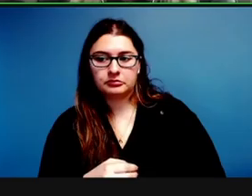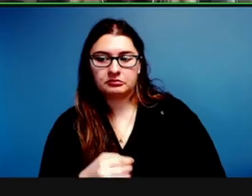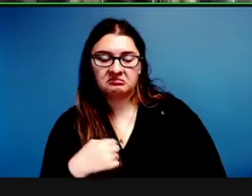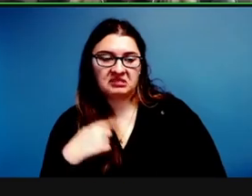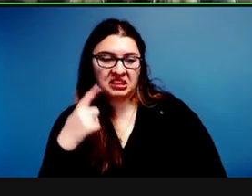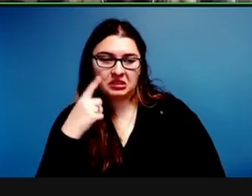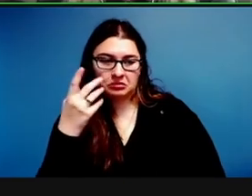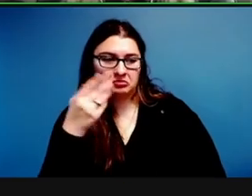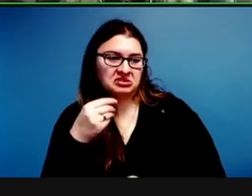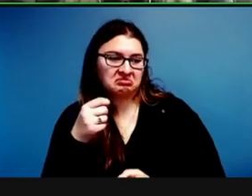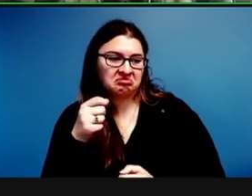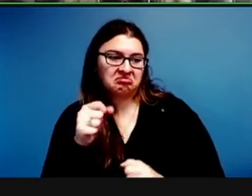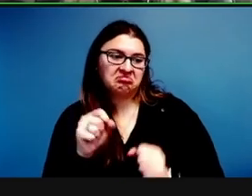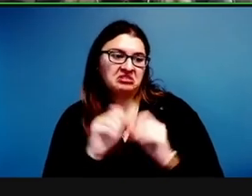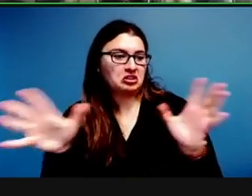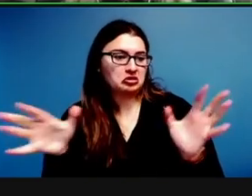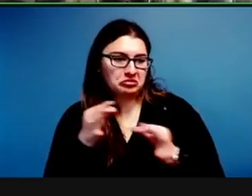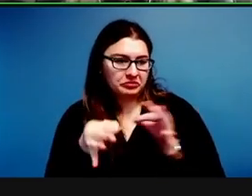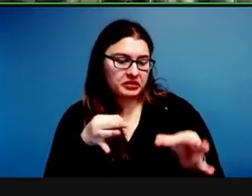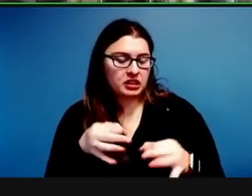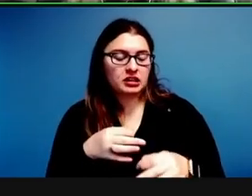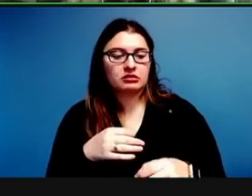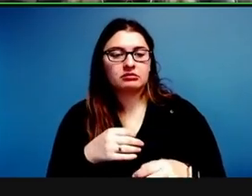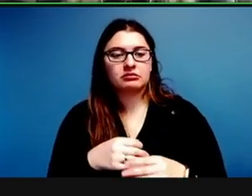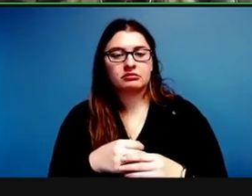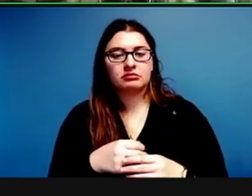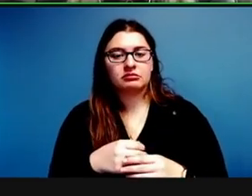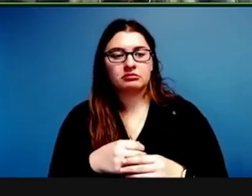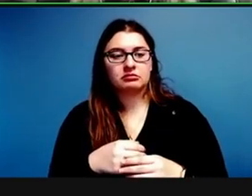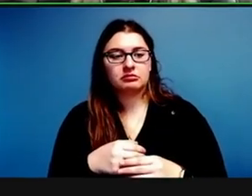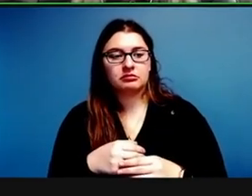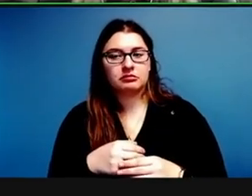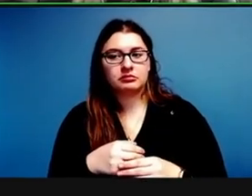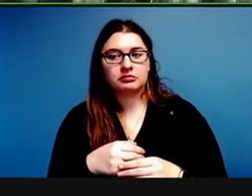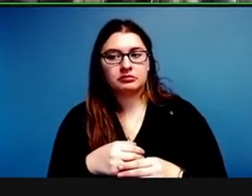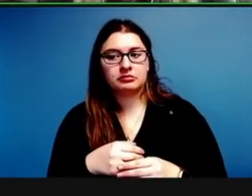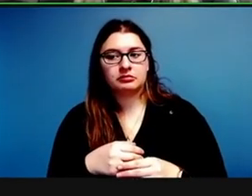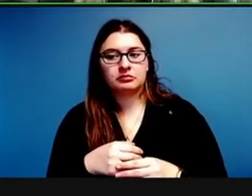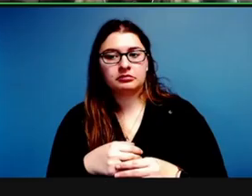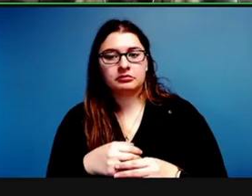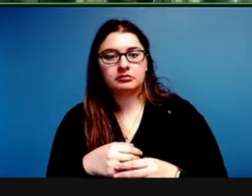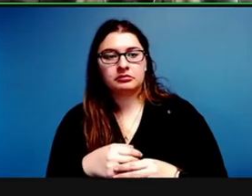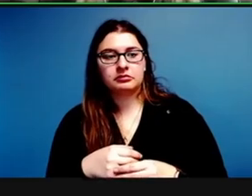well explained, but we can probably go to the next slide.